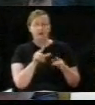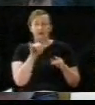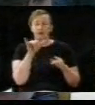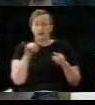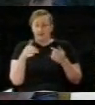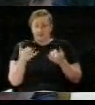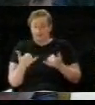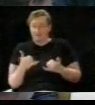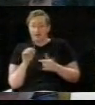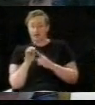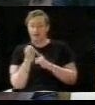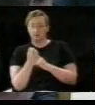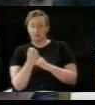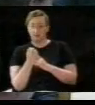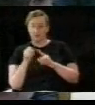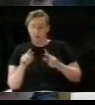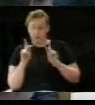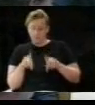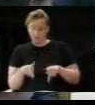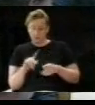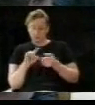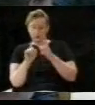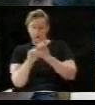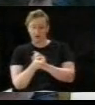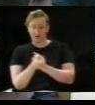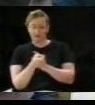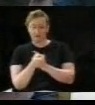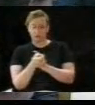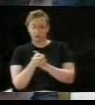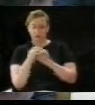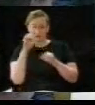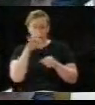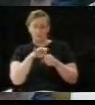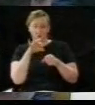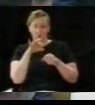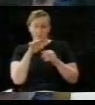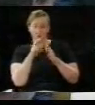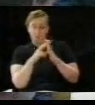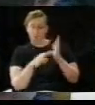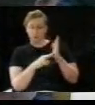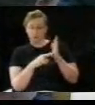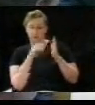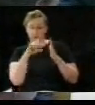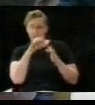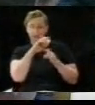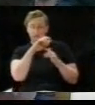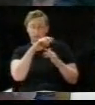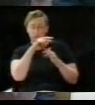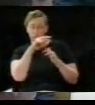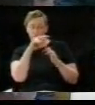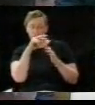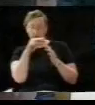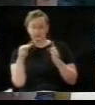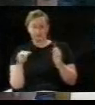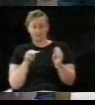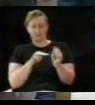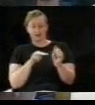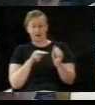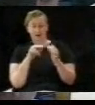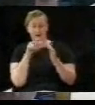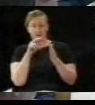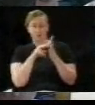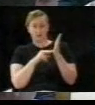like this, where a person changes their voting registration, you have to look behind the registration.